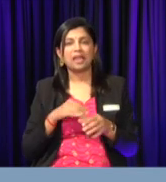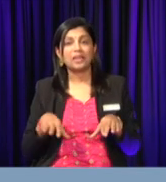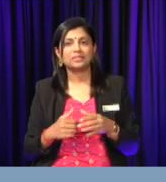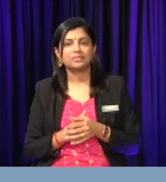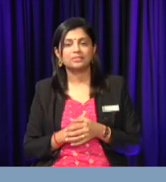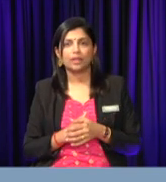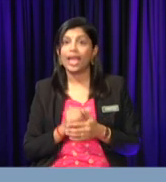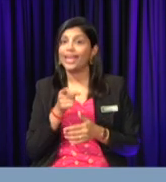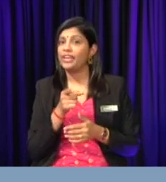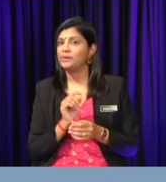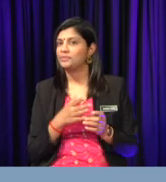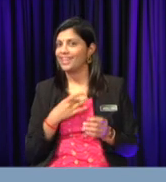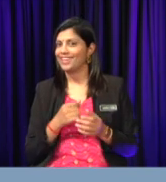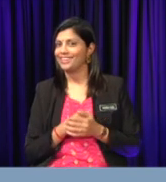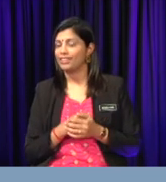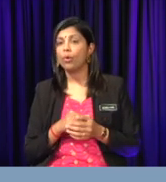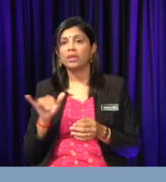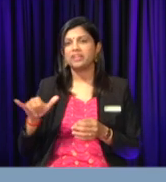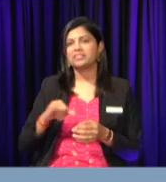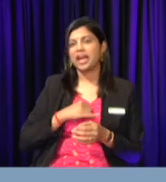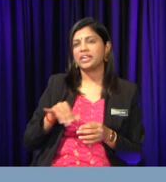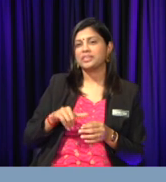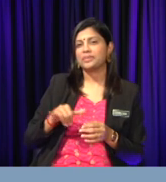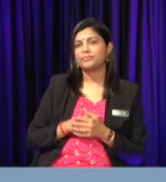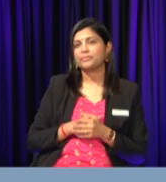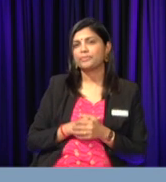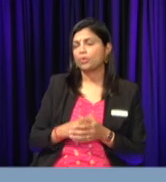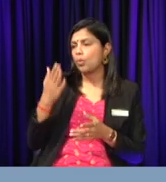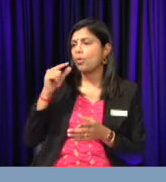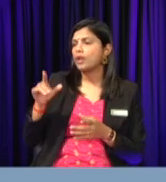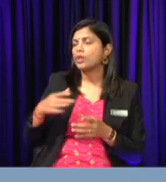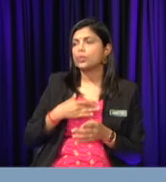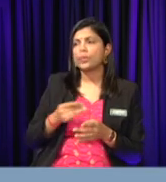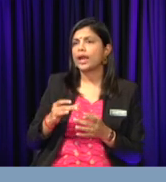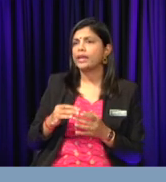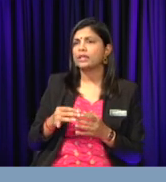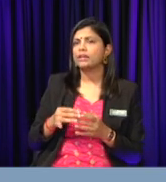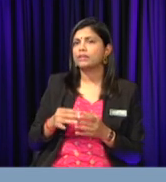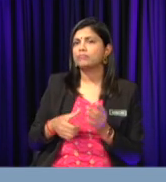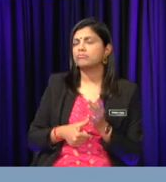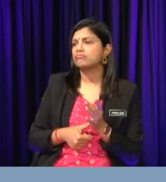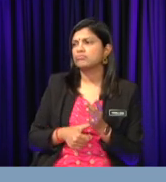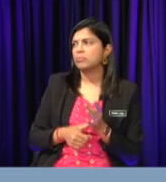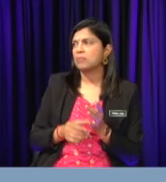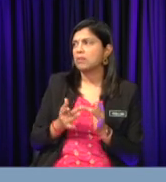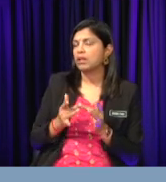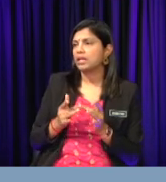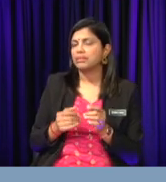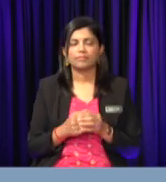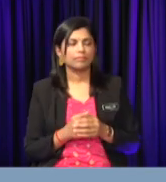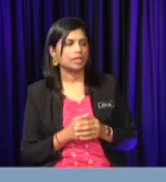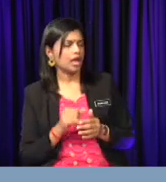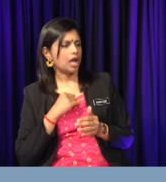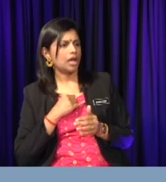you, Vinosha? Yeah, I do prefer online shopping too. Why do you prefer online shopping? I do prefer online shopping